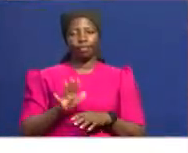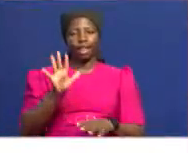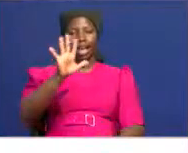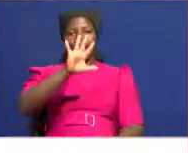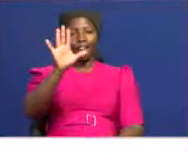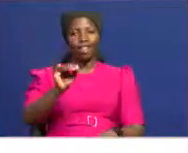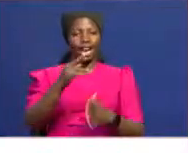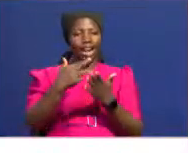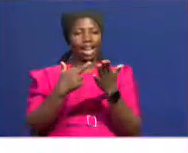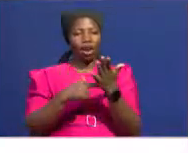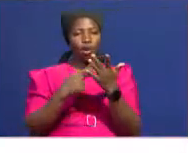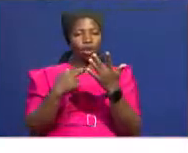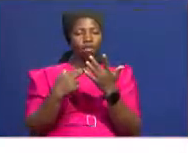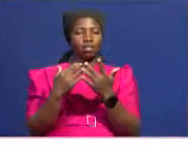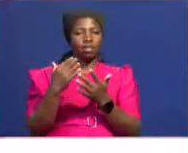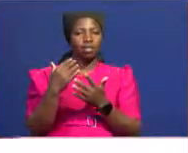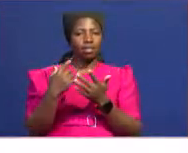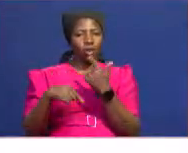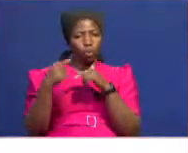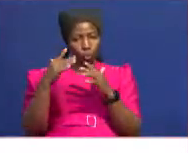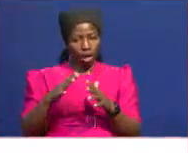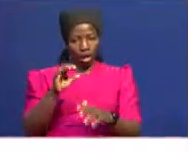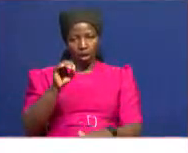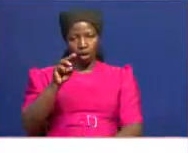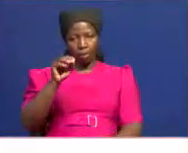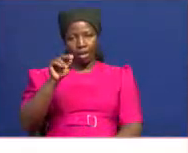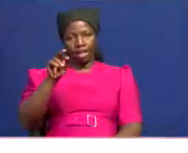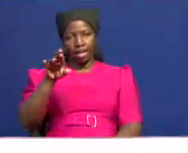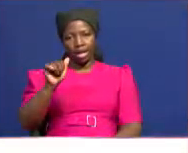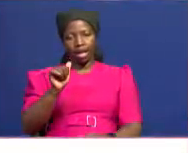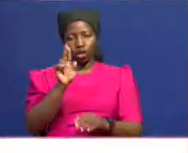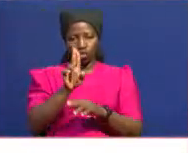Africa record holder Ferdinand Omanyala clocked 10.3